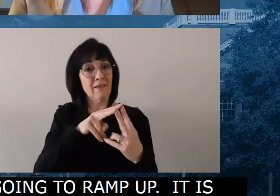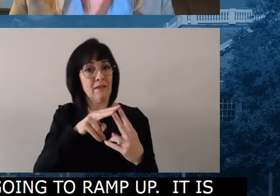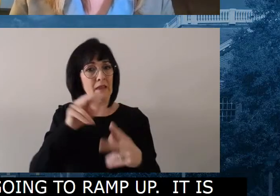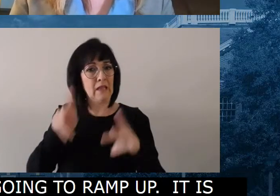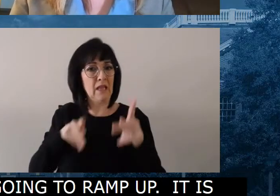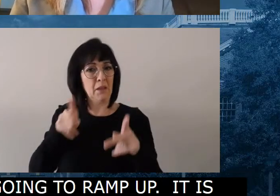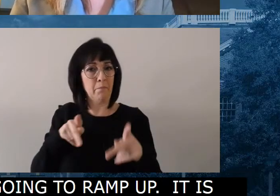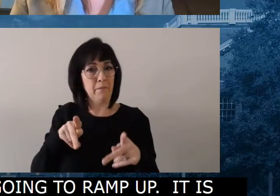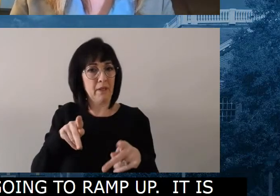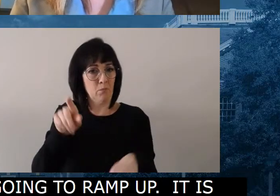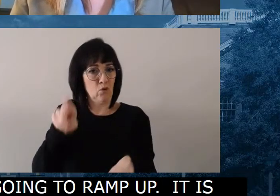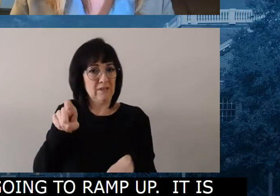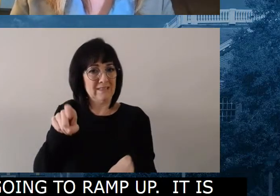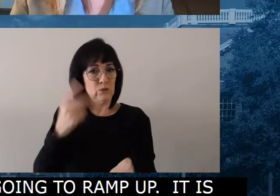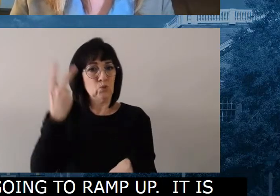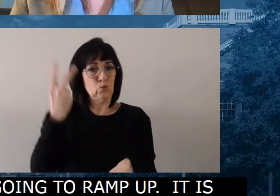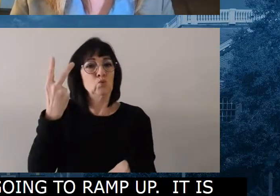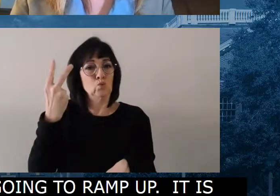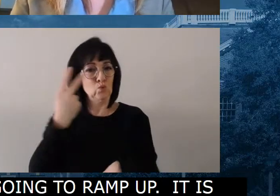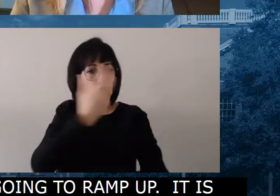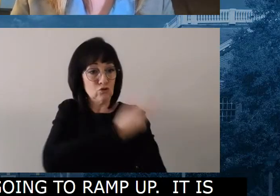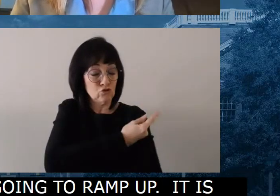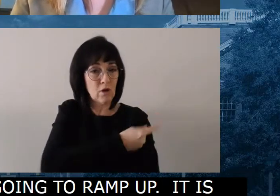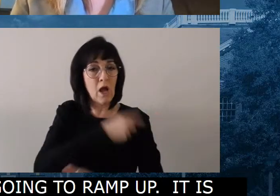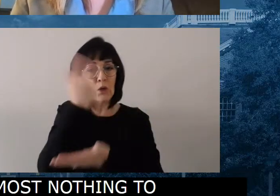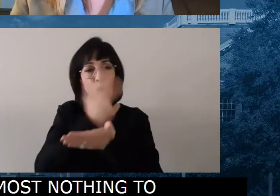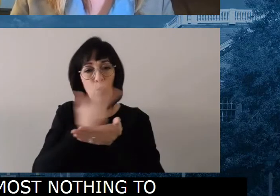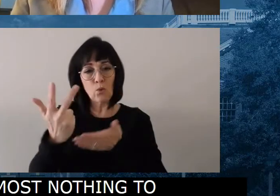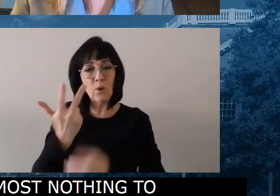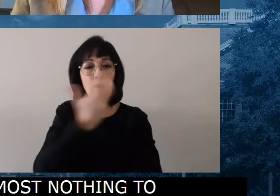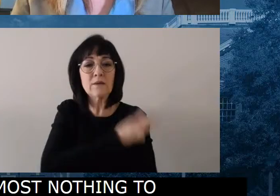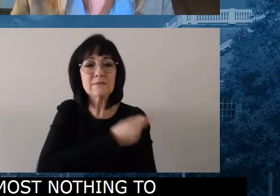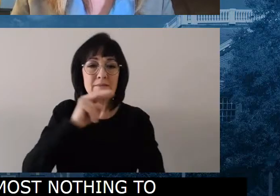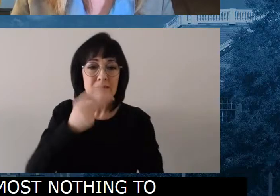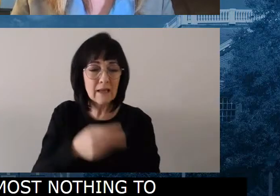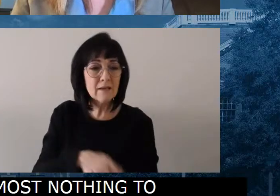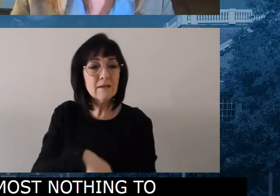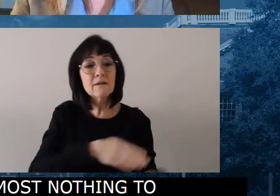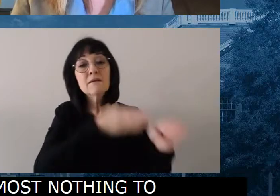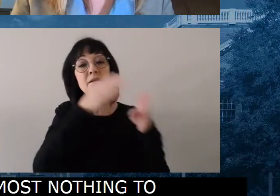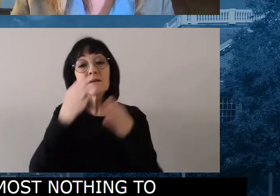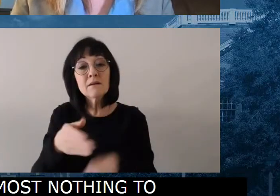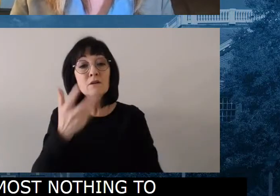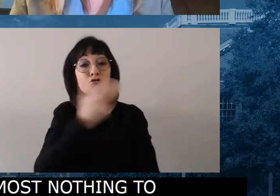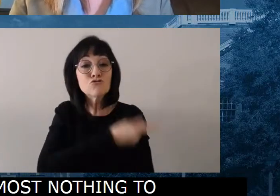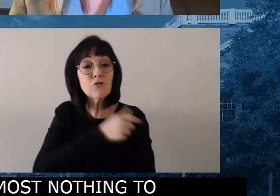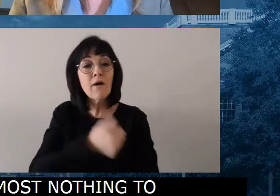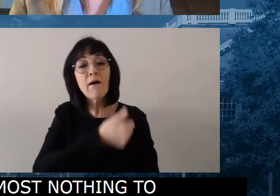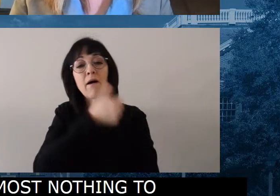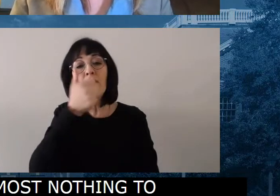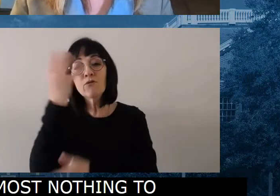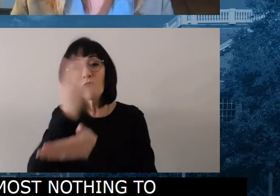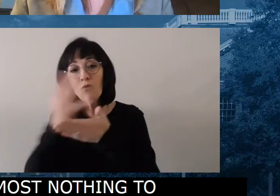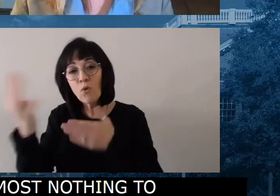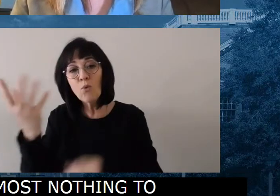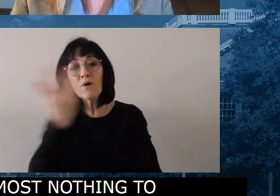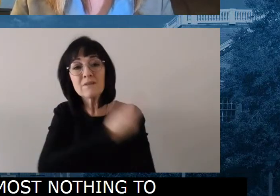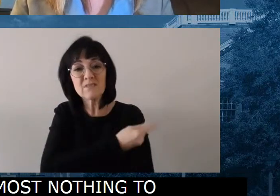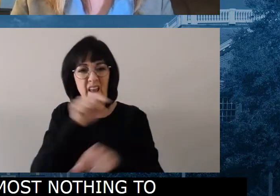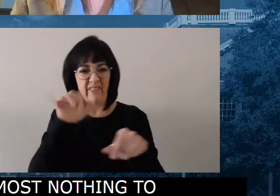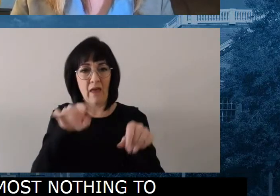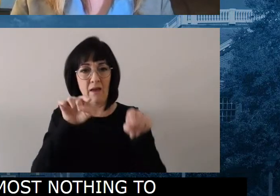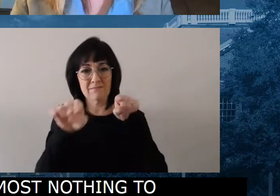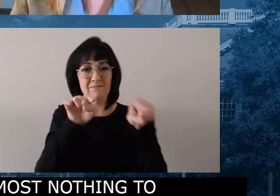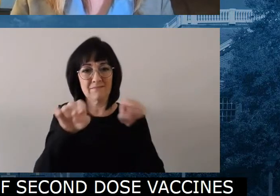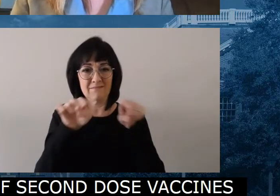just vaccinated, which will have to be delivered. So I just want to make sure that we don't, we